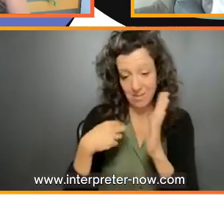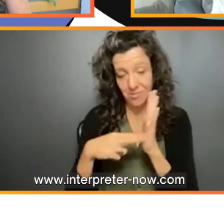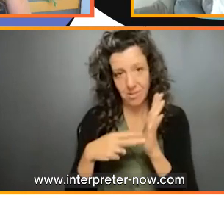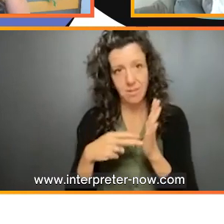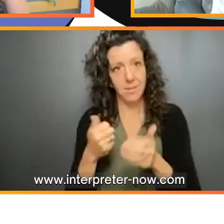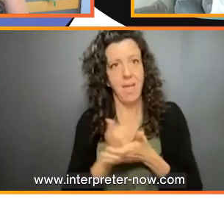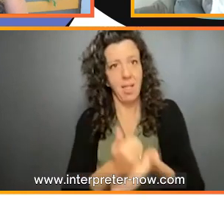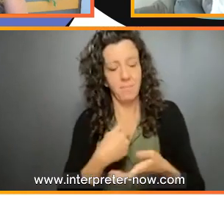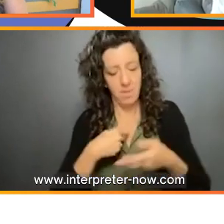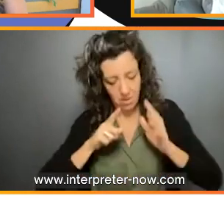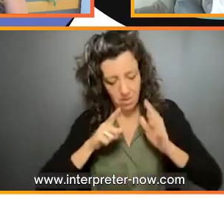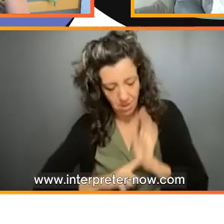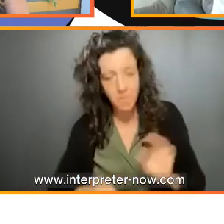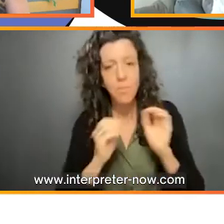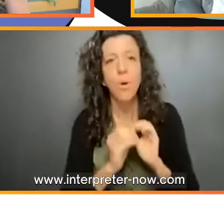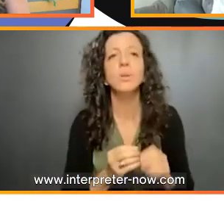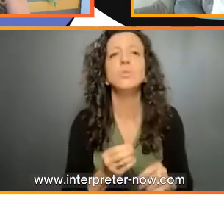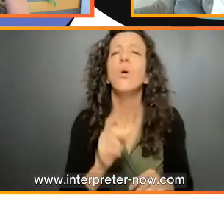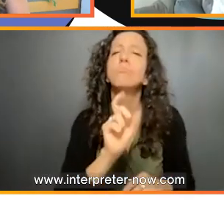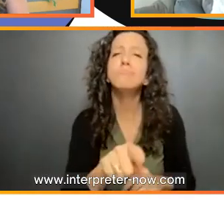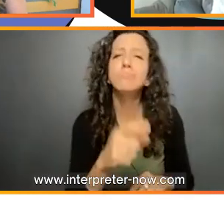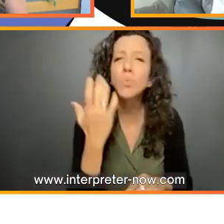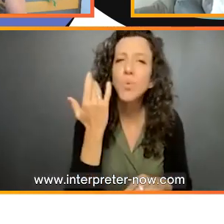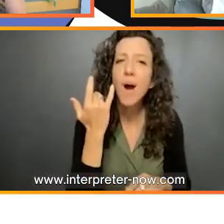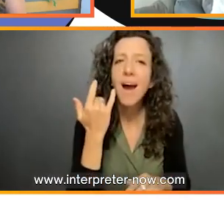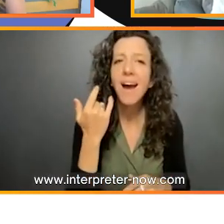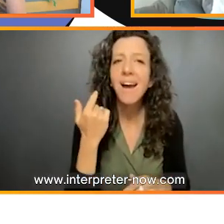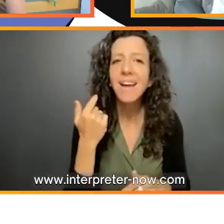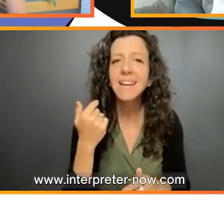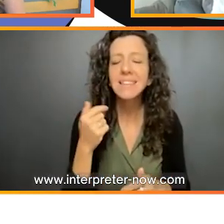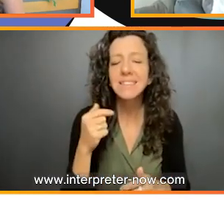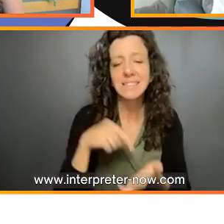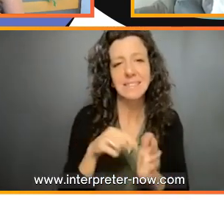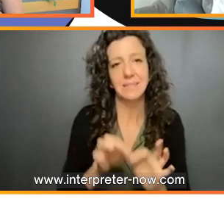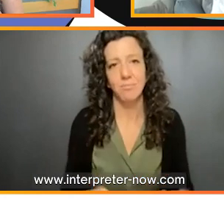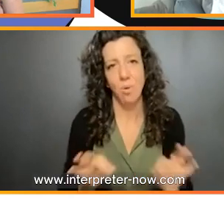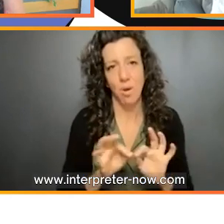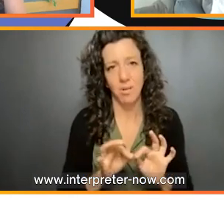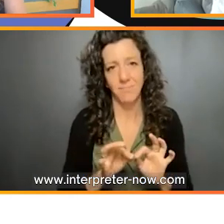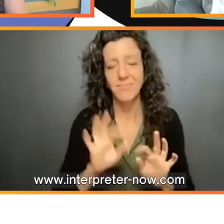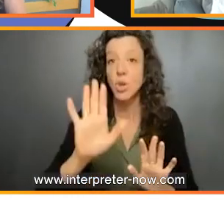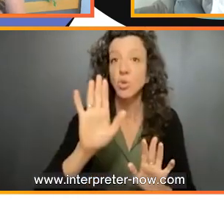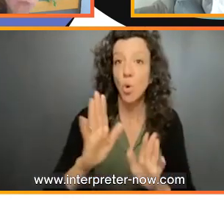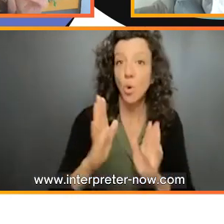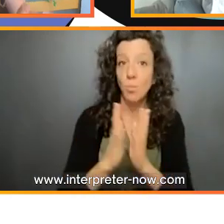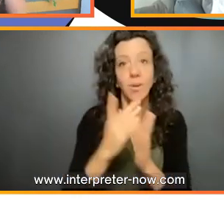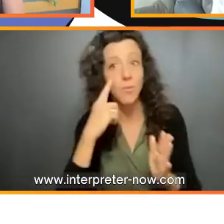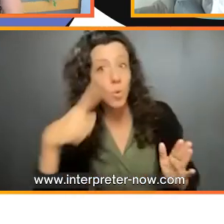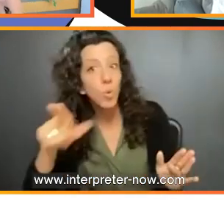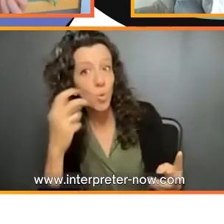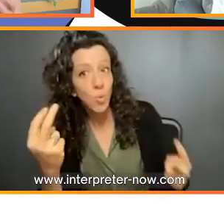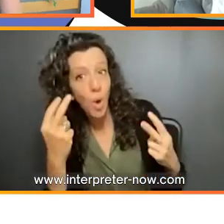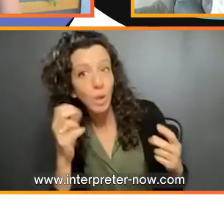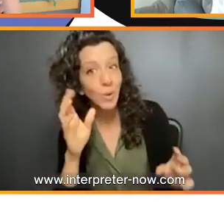and kind of investigating that. And I wanted to ask you, why is that so important?